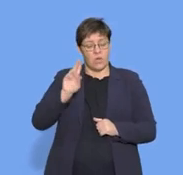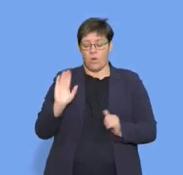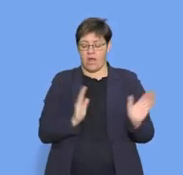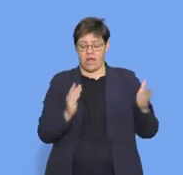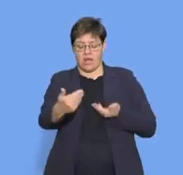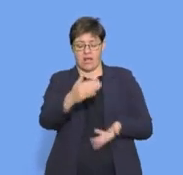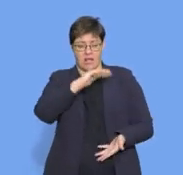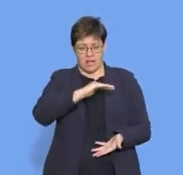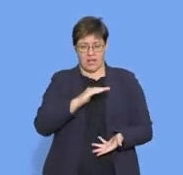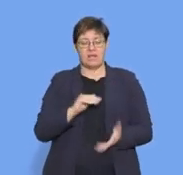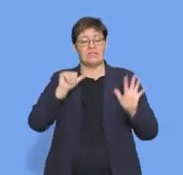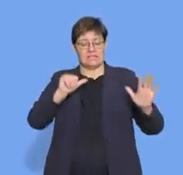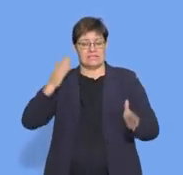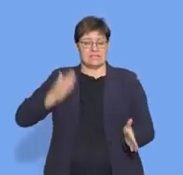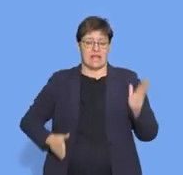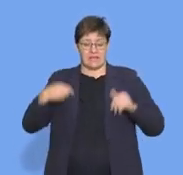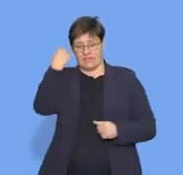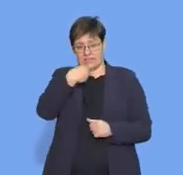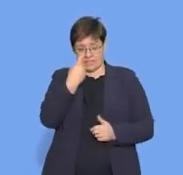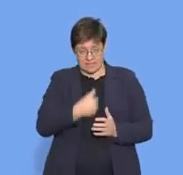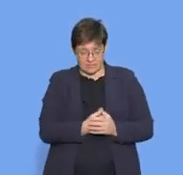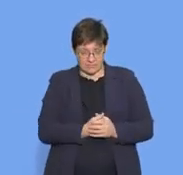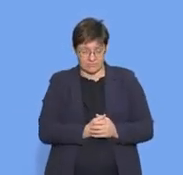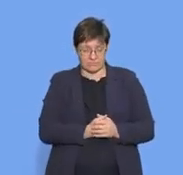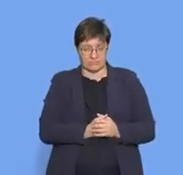6L squared? I know that the area of a square